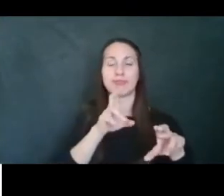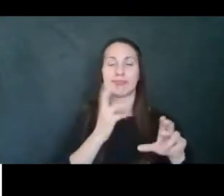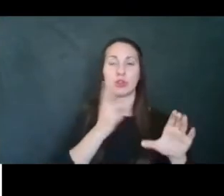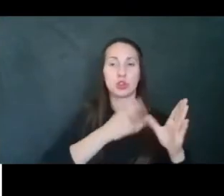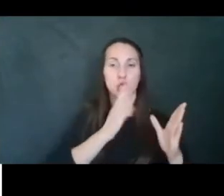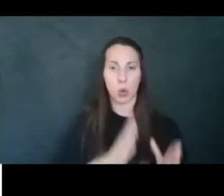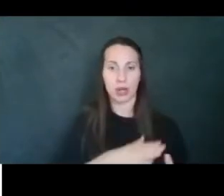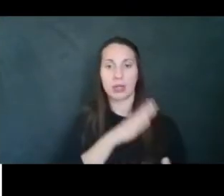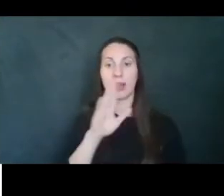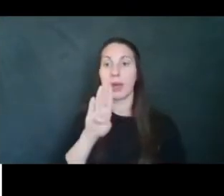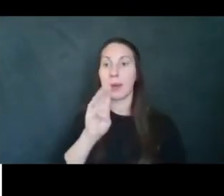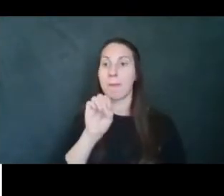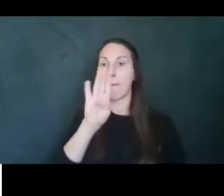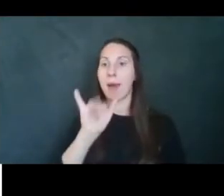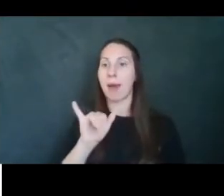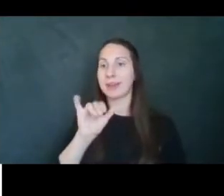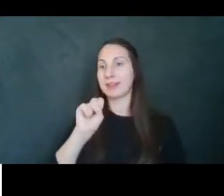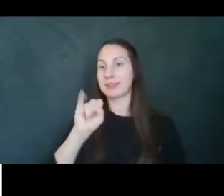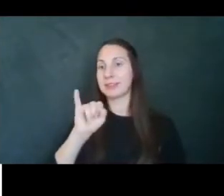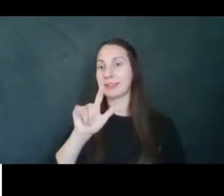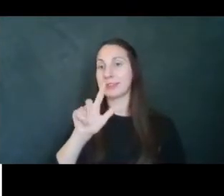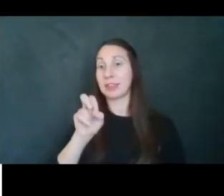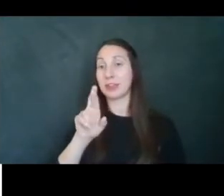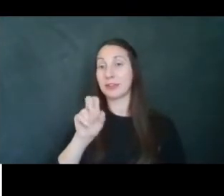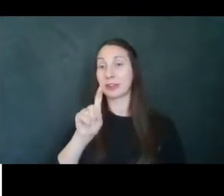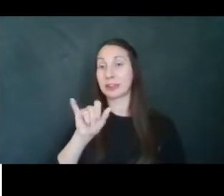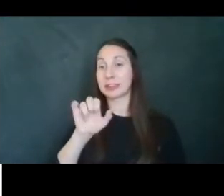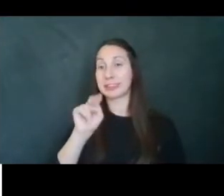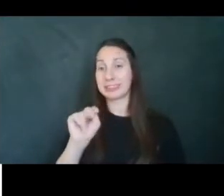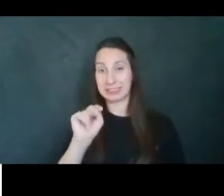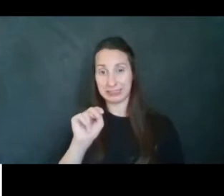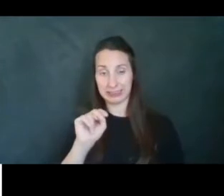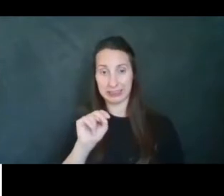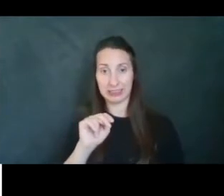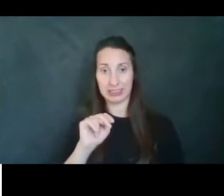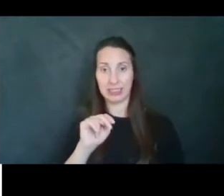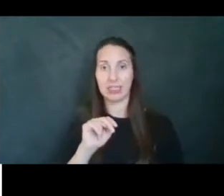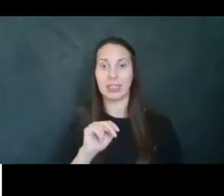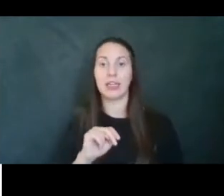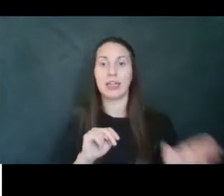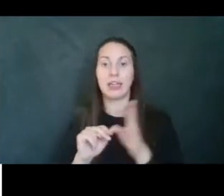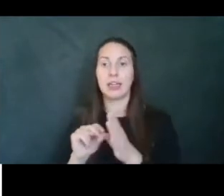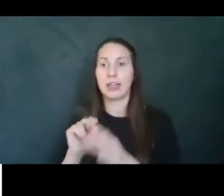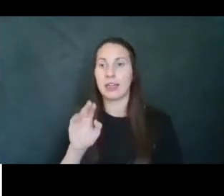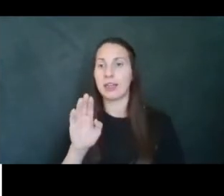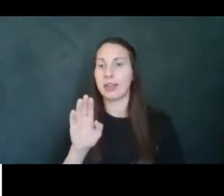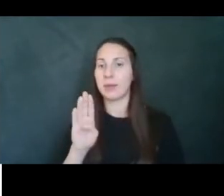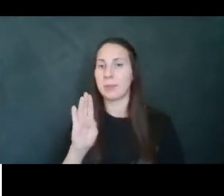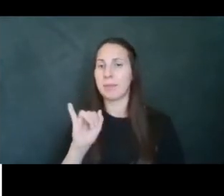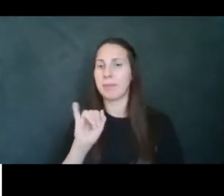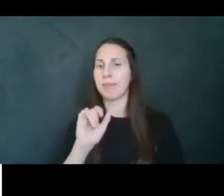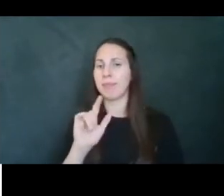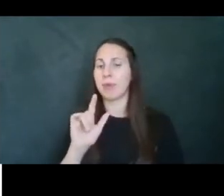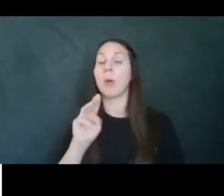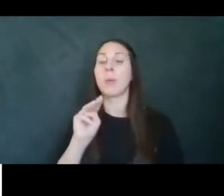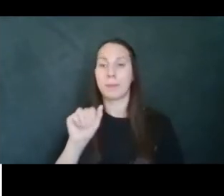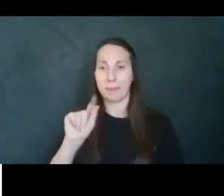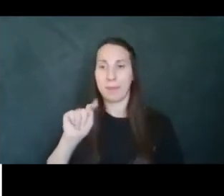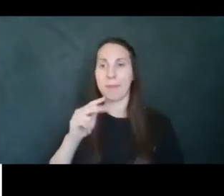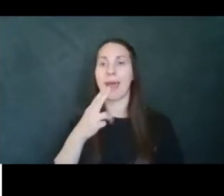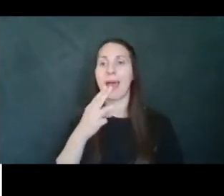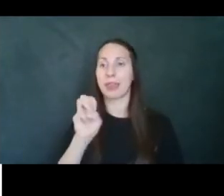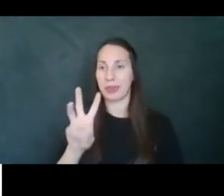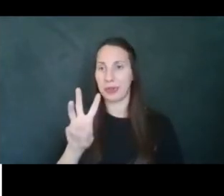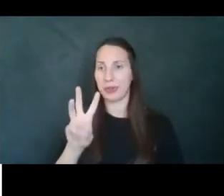Bobby Silverstein, Principal, Powers, Piles, Sutter, and Verville, PC, and Matthew W.